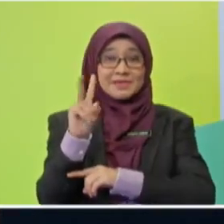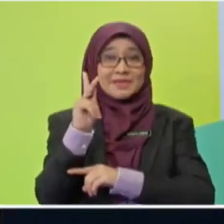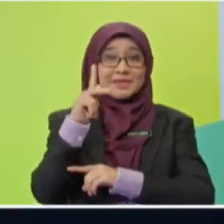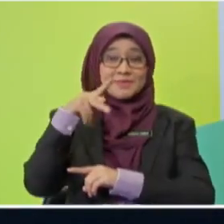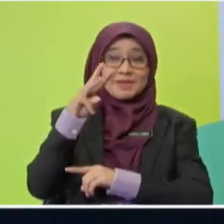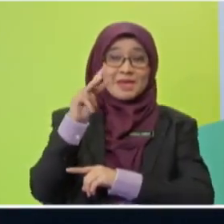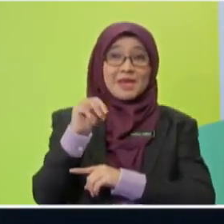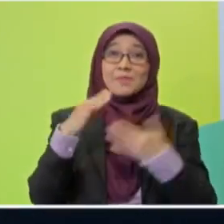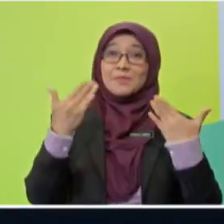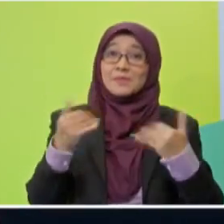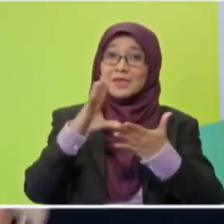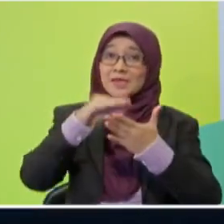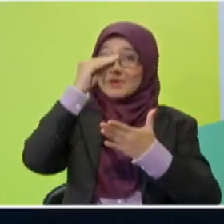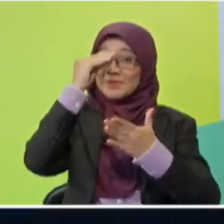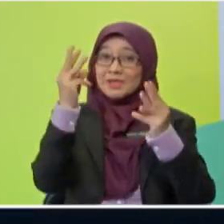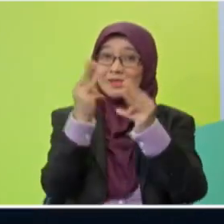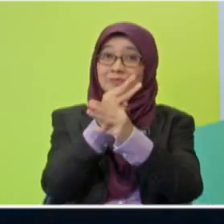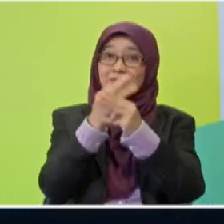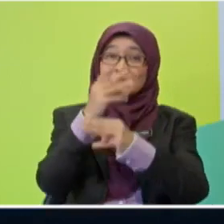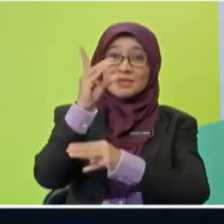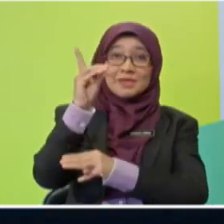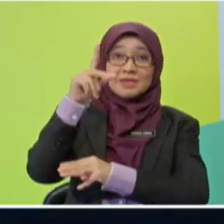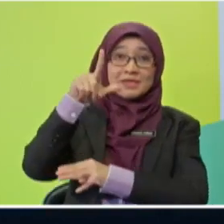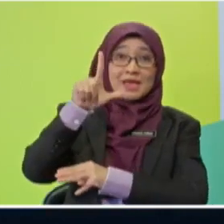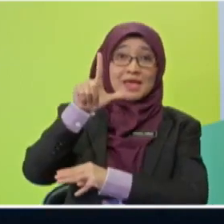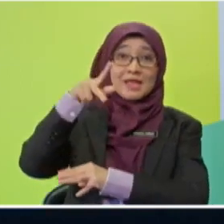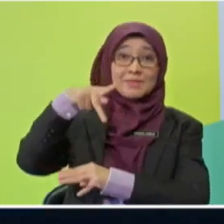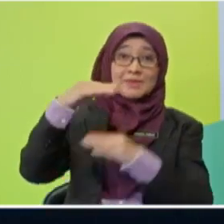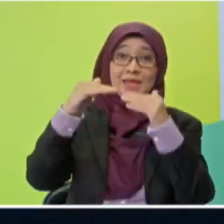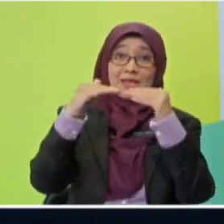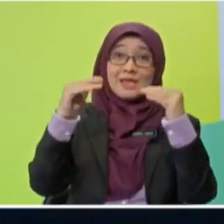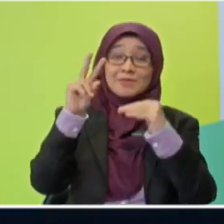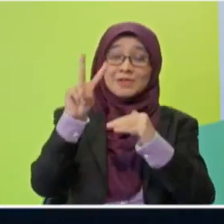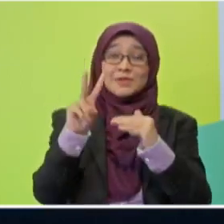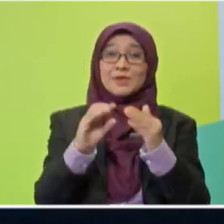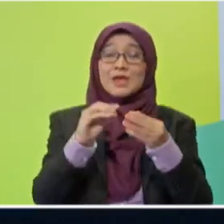learning mathematics DLP, and of course the topic for today is